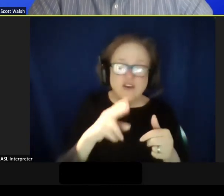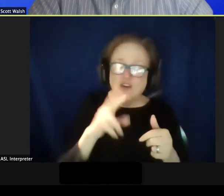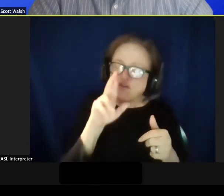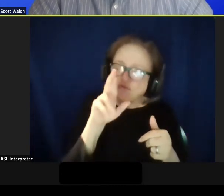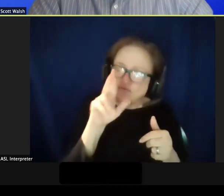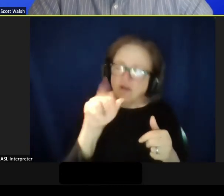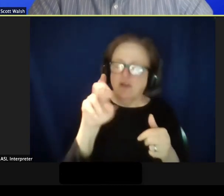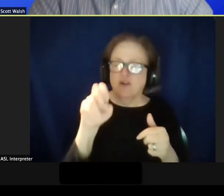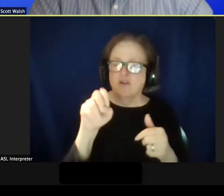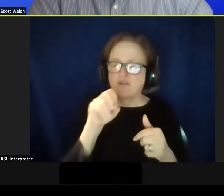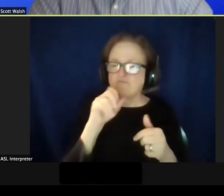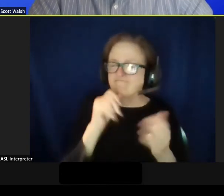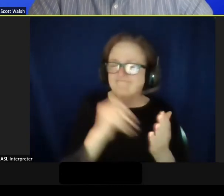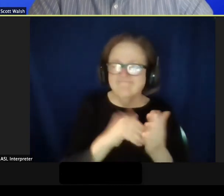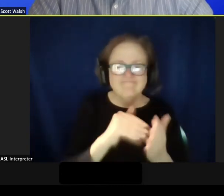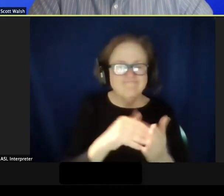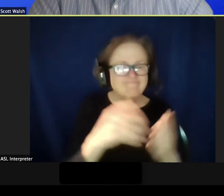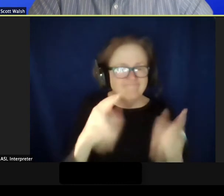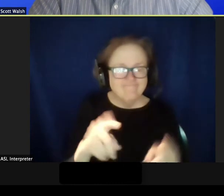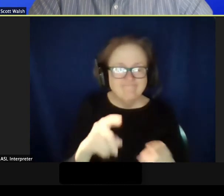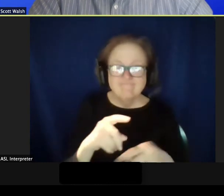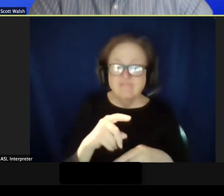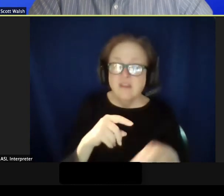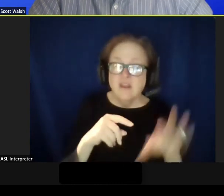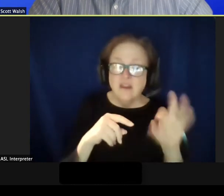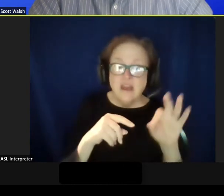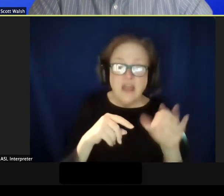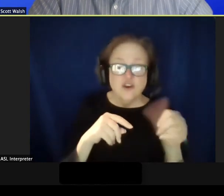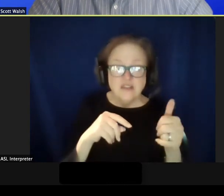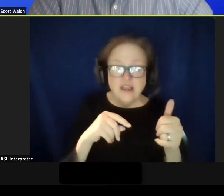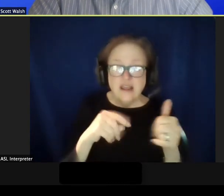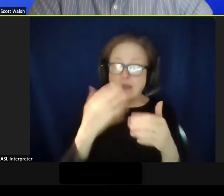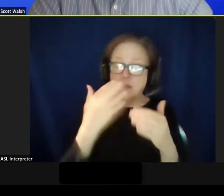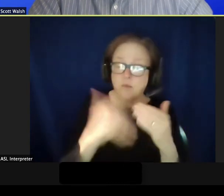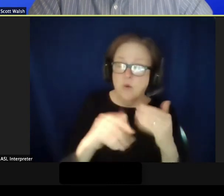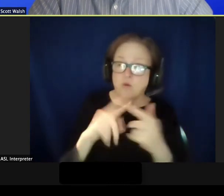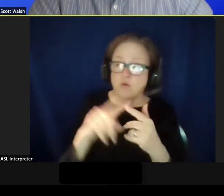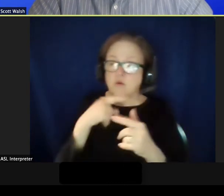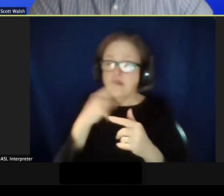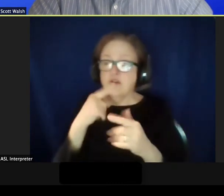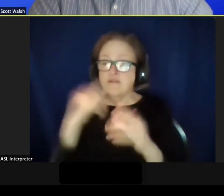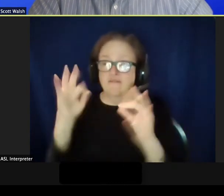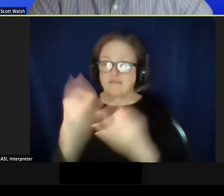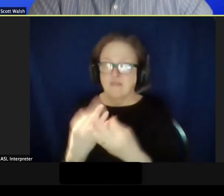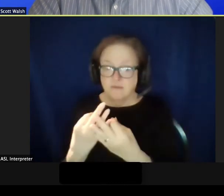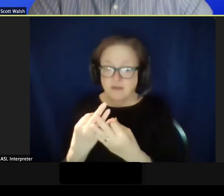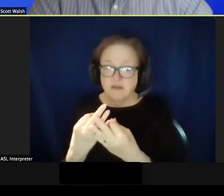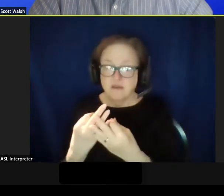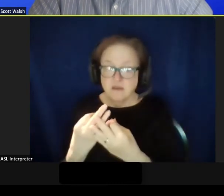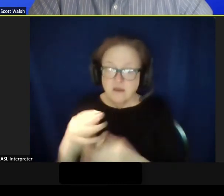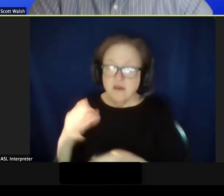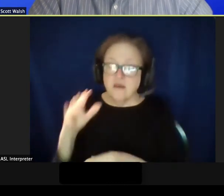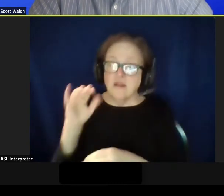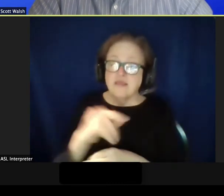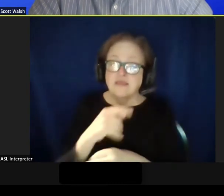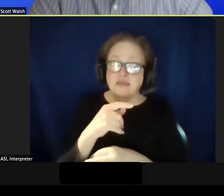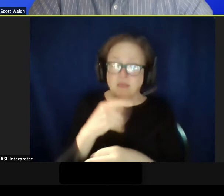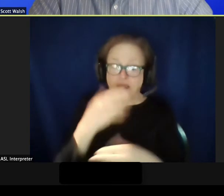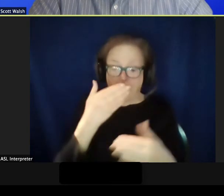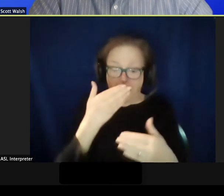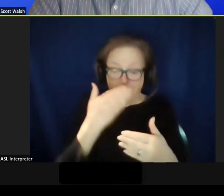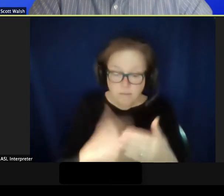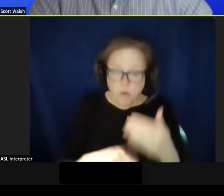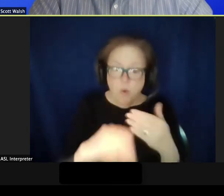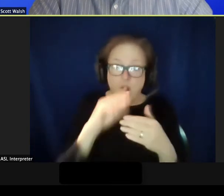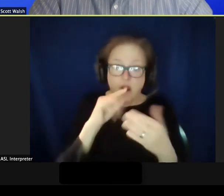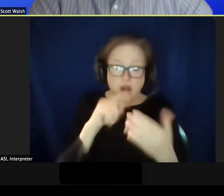More than 9 out of 10 children that are deaf or hard of hearing are born to hearing parents. When a child is born and identified as deaf or